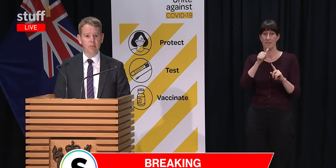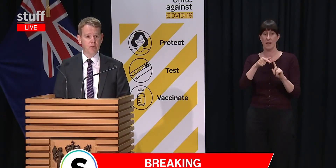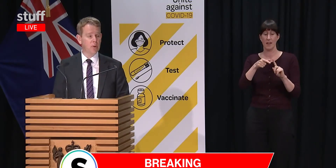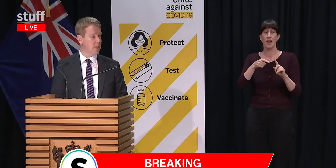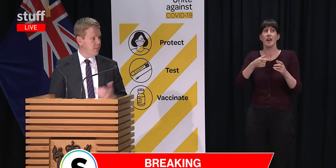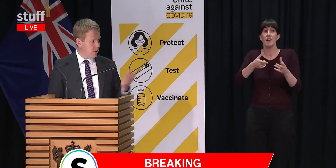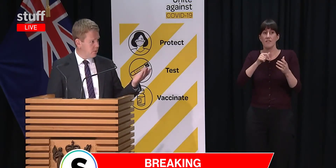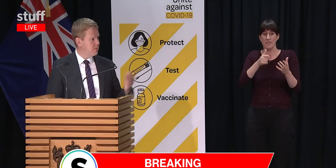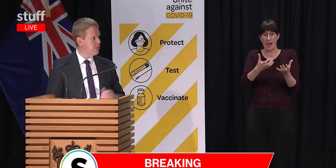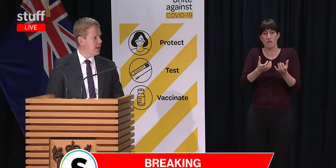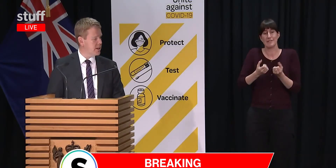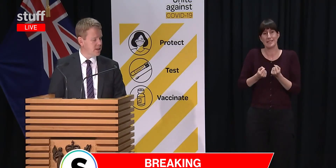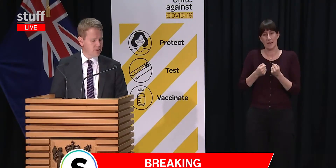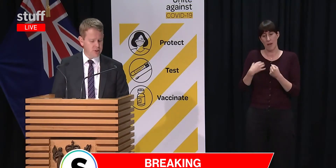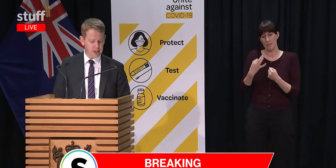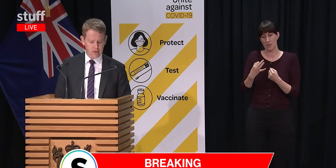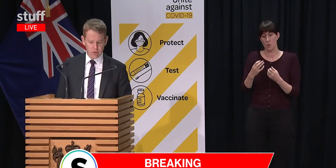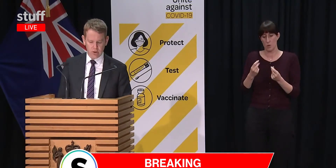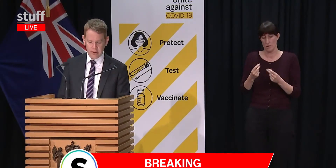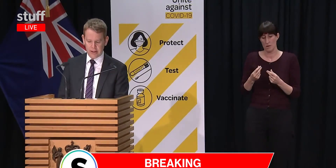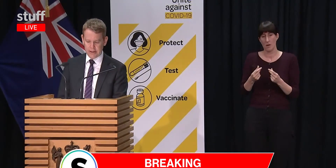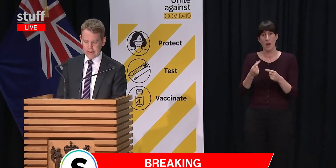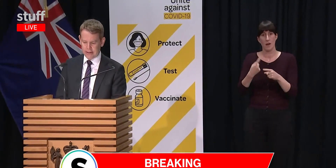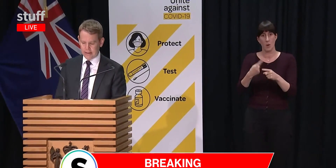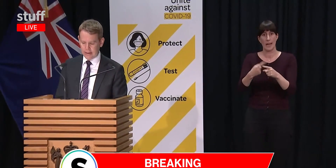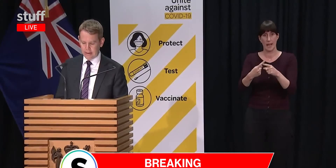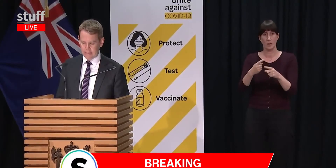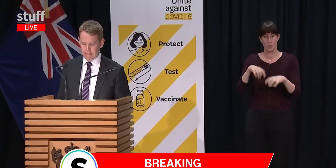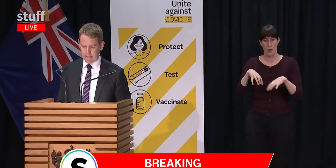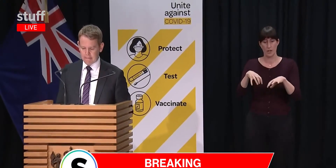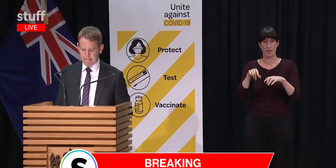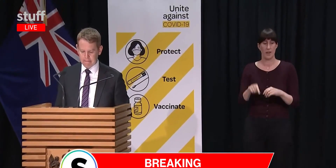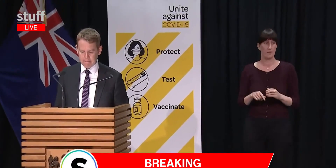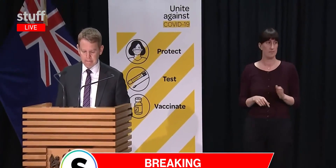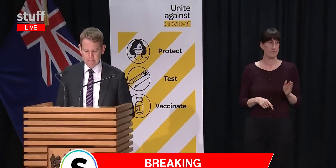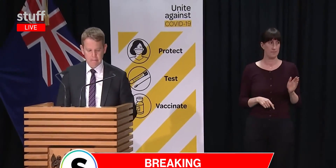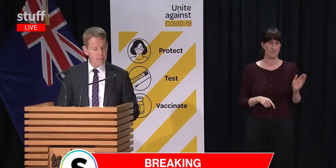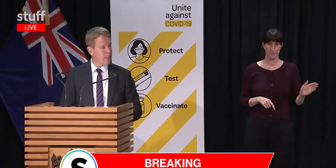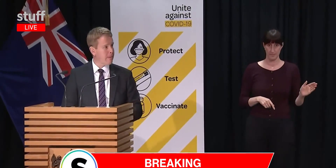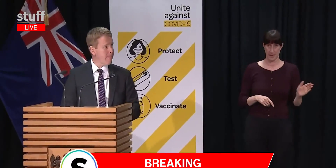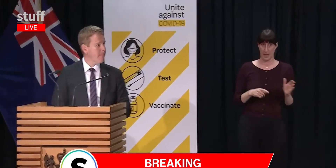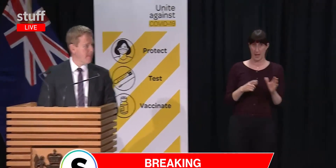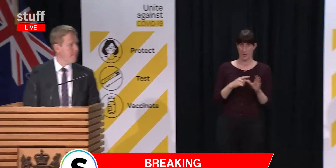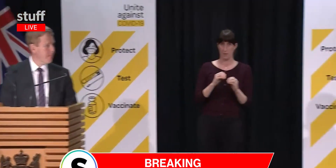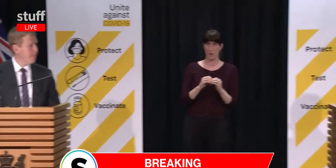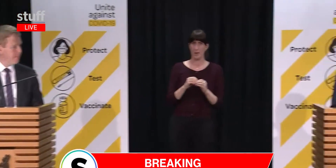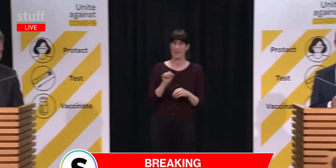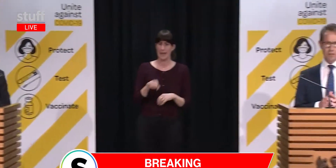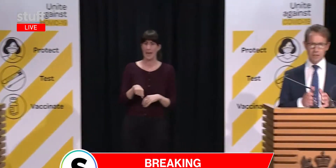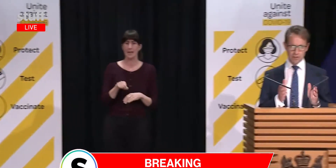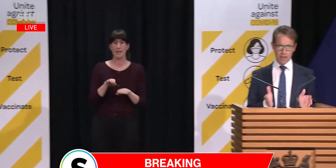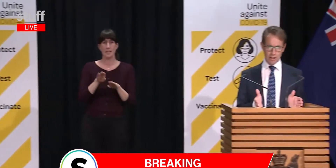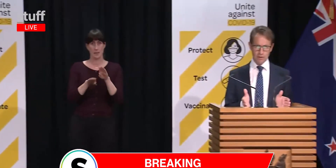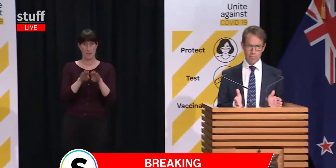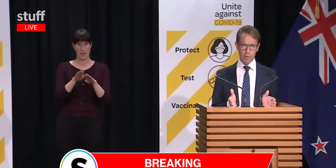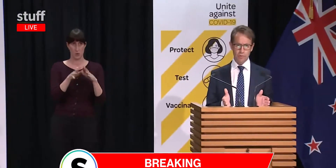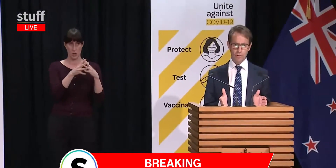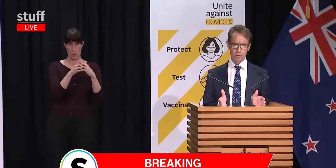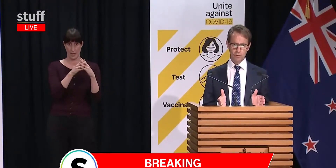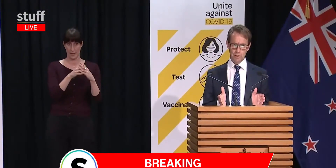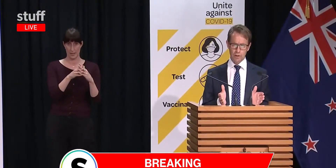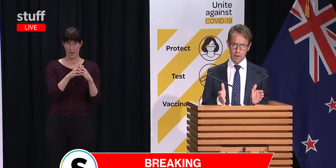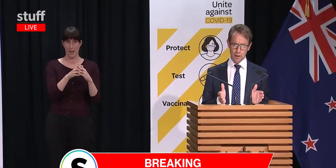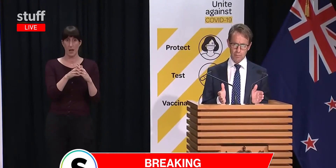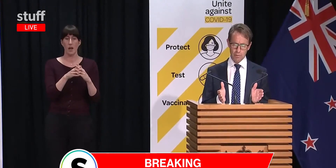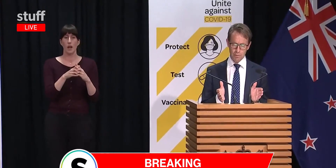they are ready to move quickly, but I'll ask the Director General to comment. Yes, so in the US, similar to here, the first step in the process is the FDA has